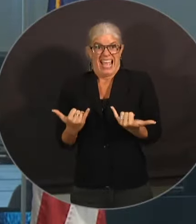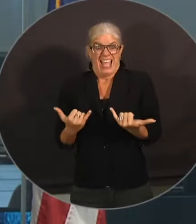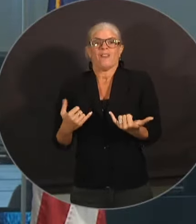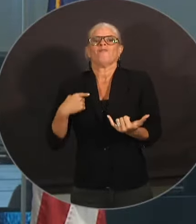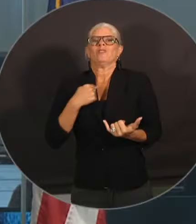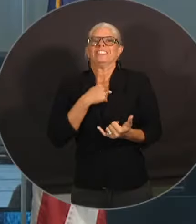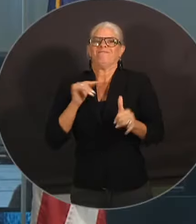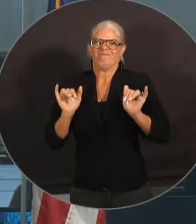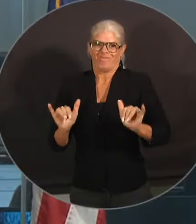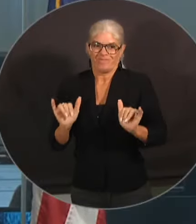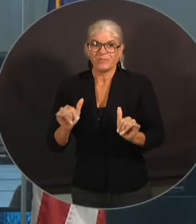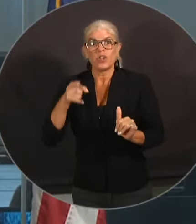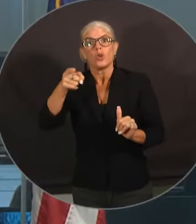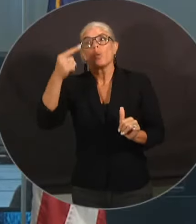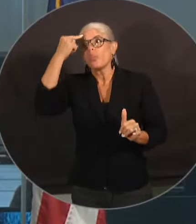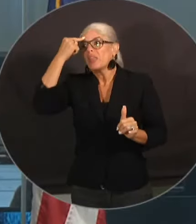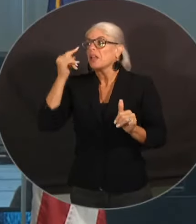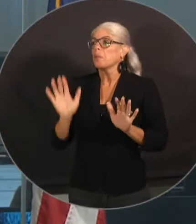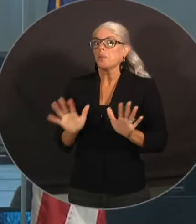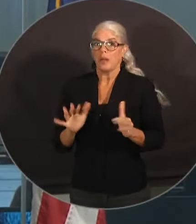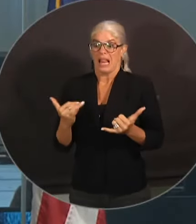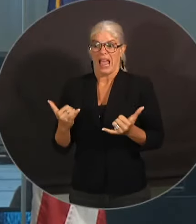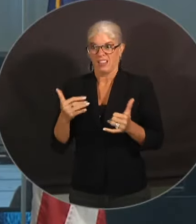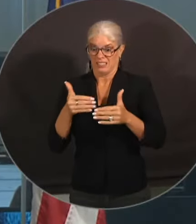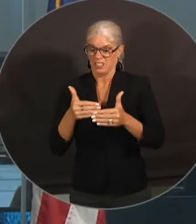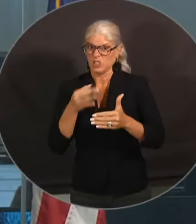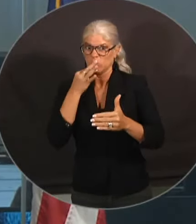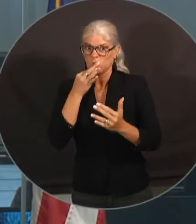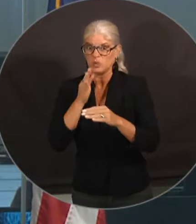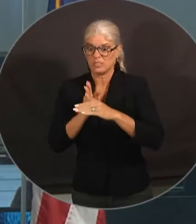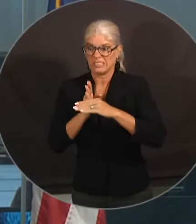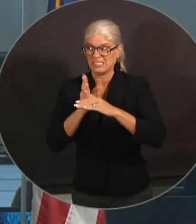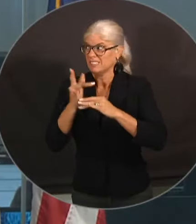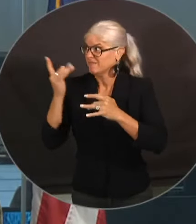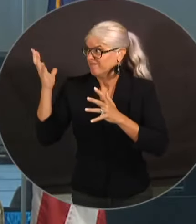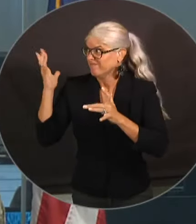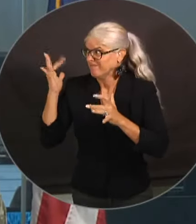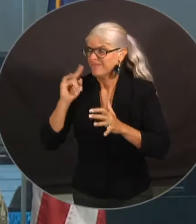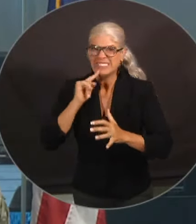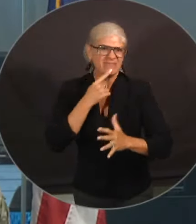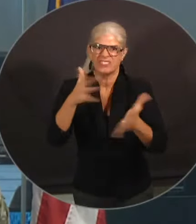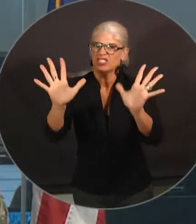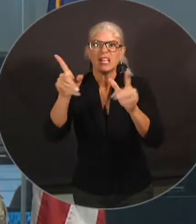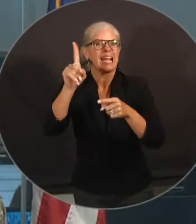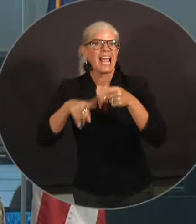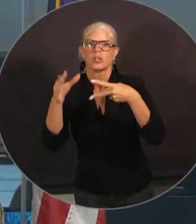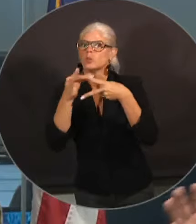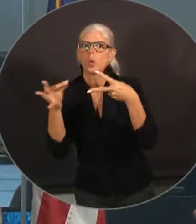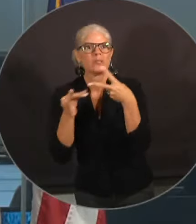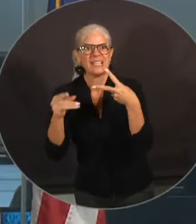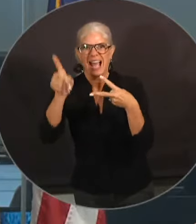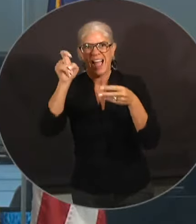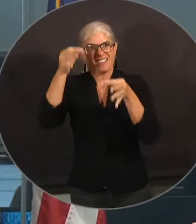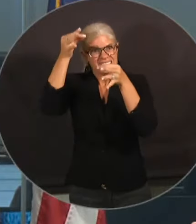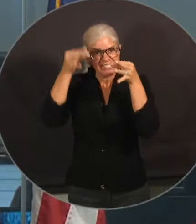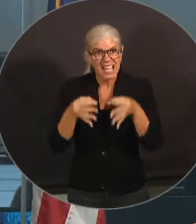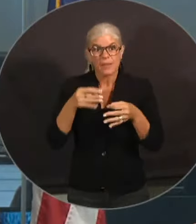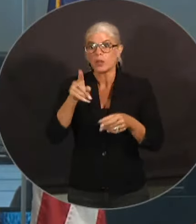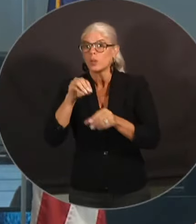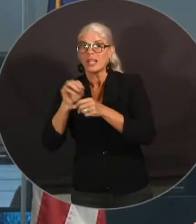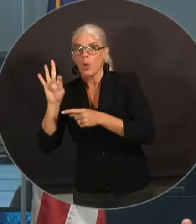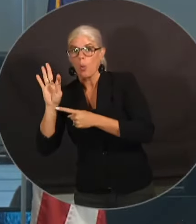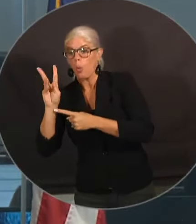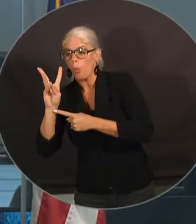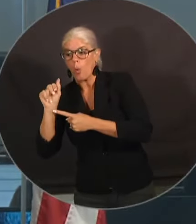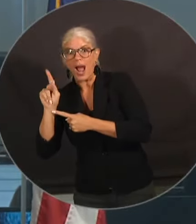the storm gets closer. But I can tell you, if you're in Tallahassee, if you're in Wakulla, if you're in some of the northern